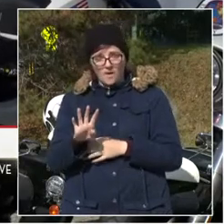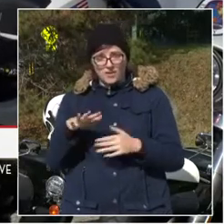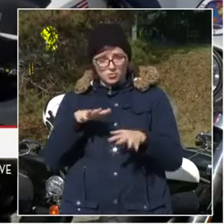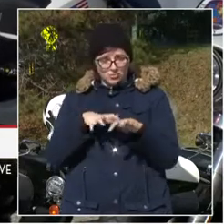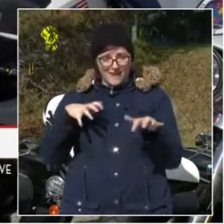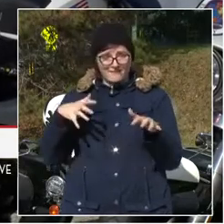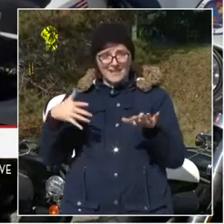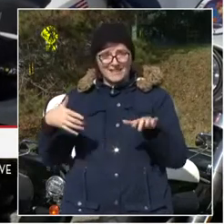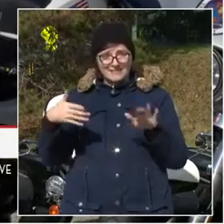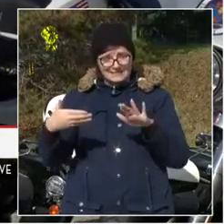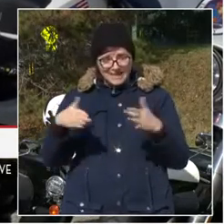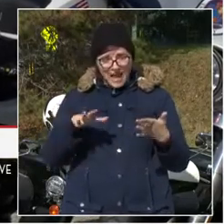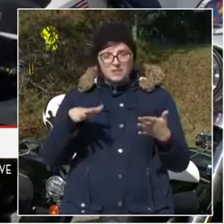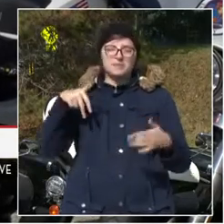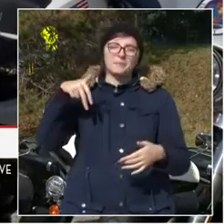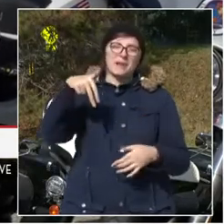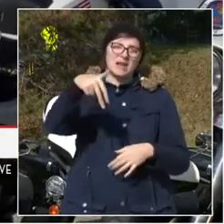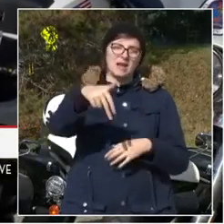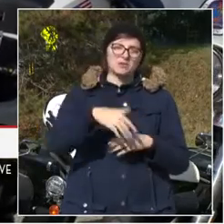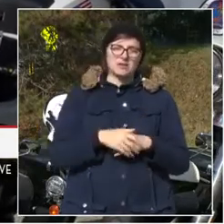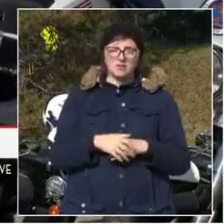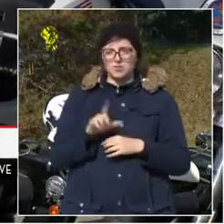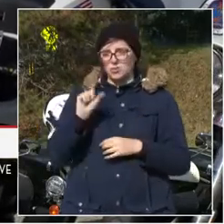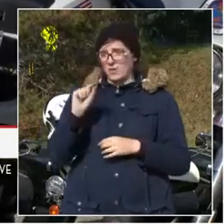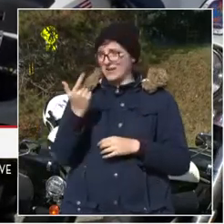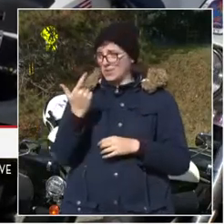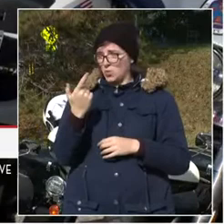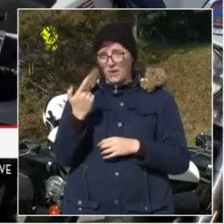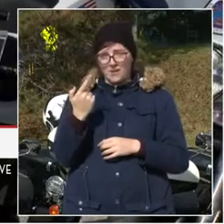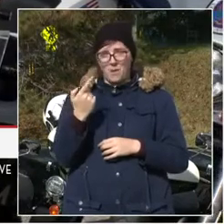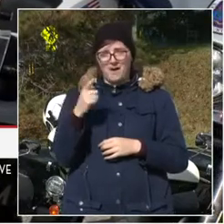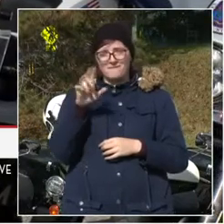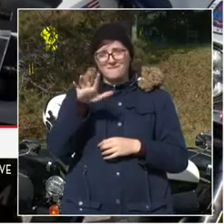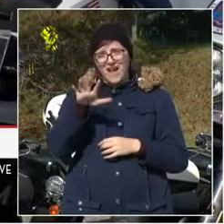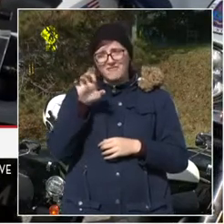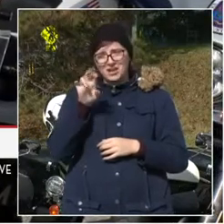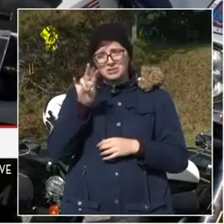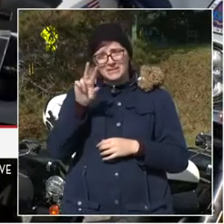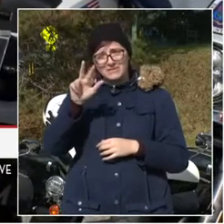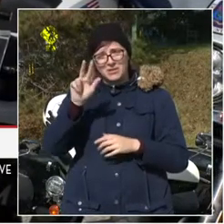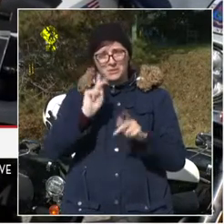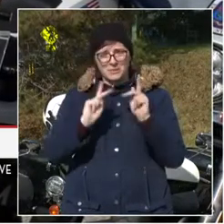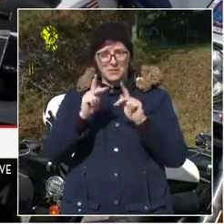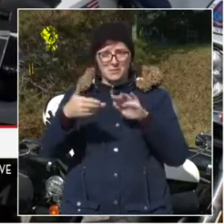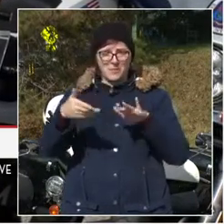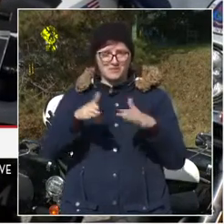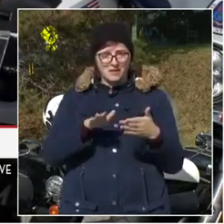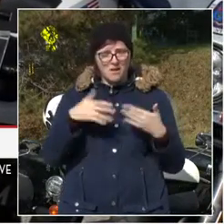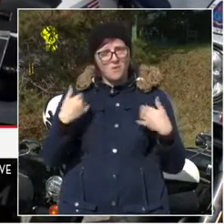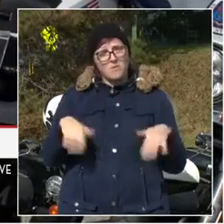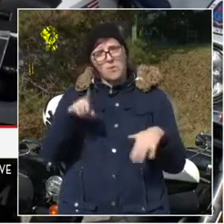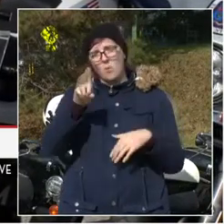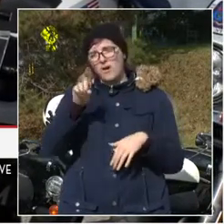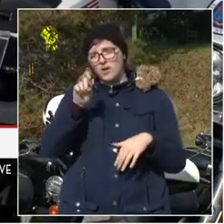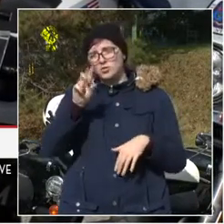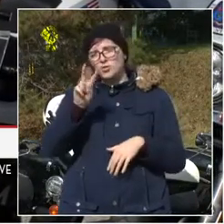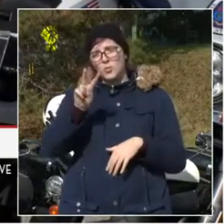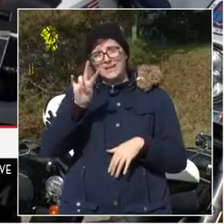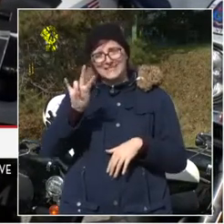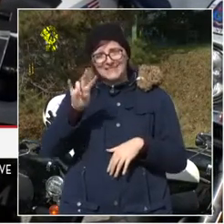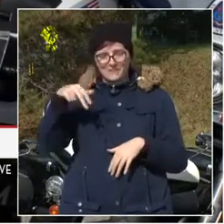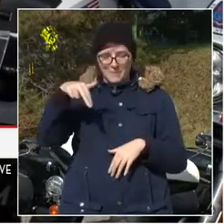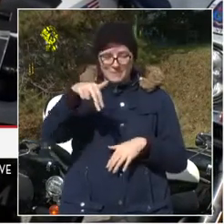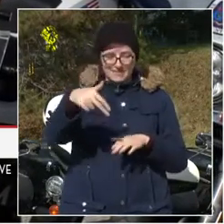In 2021, we lost 573 people on our roadways. That includes 127